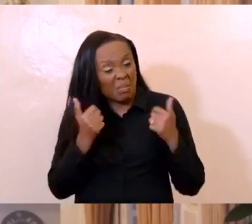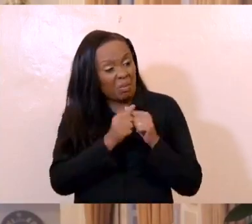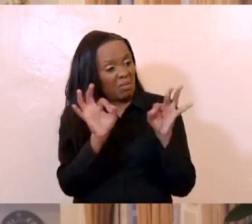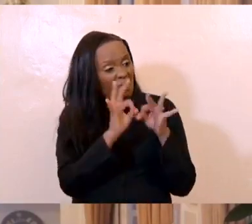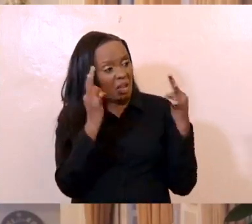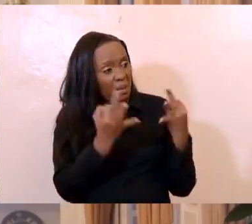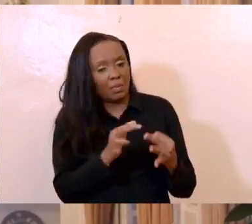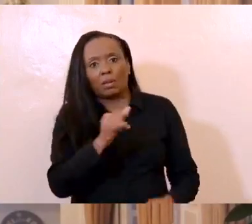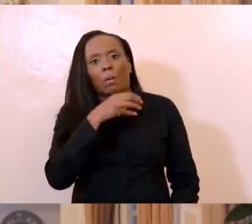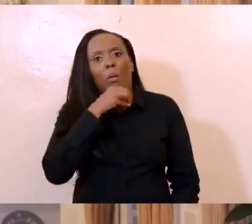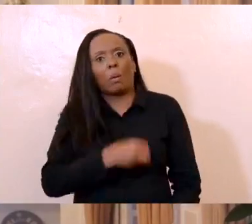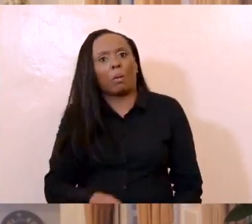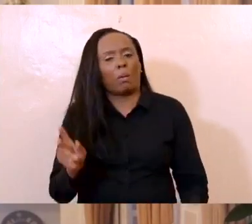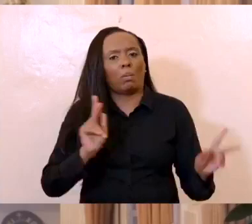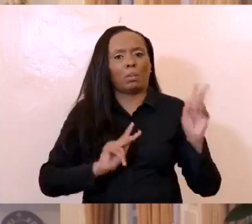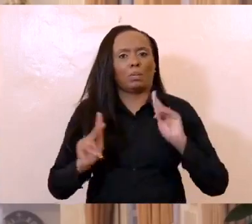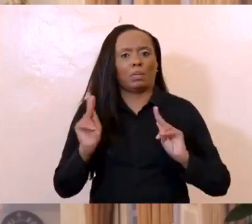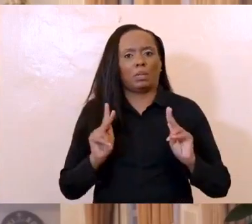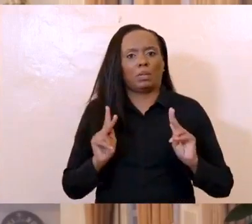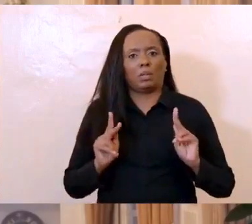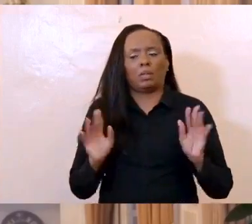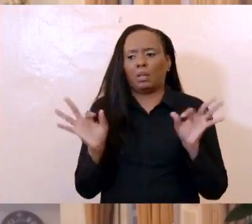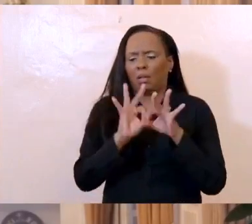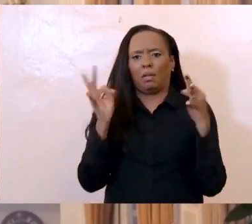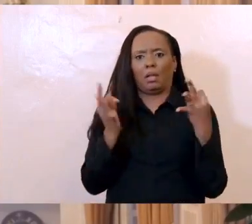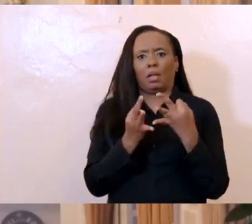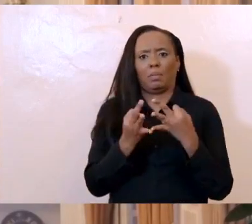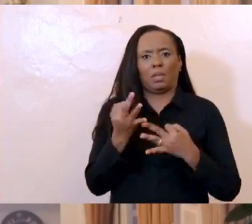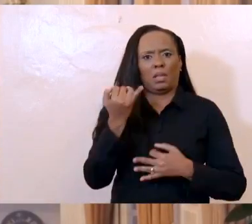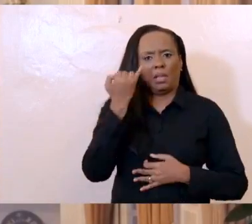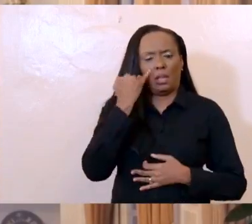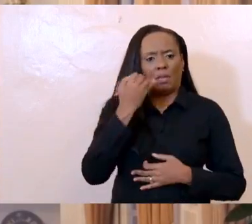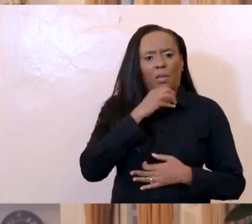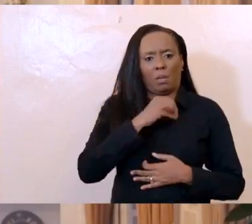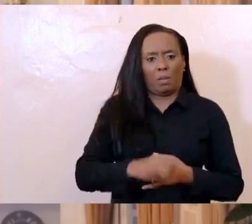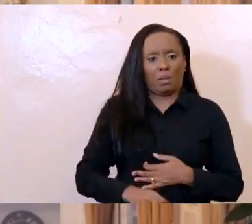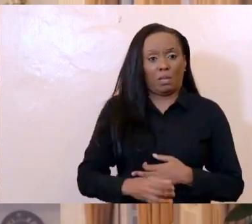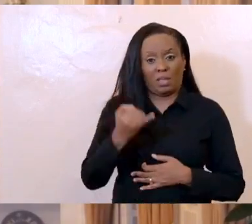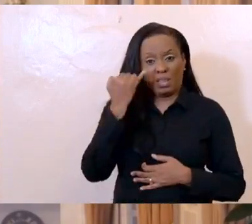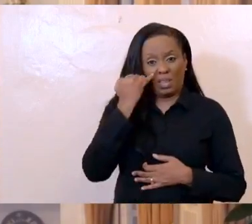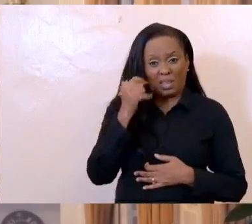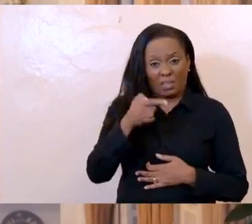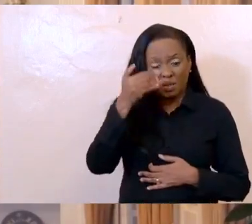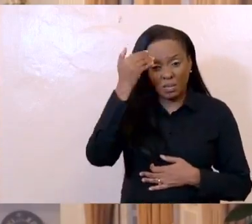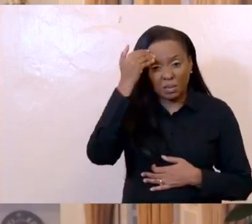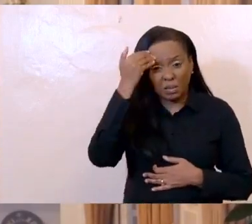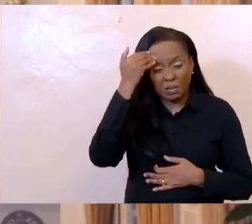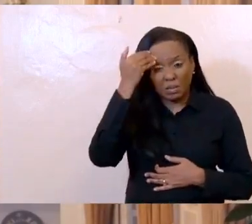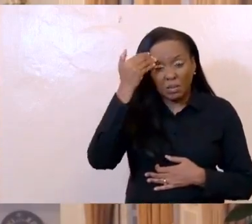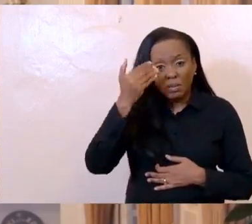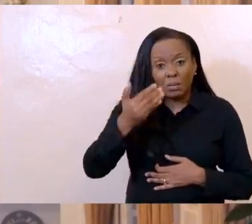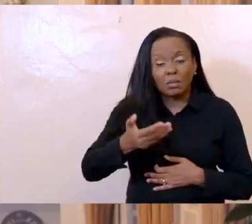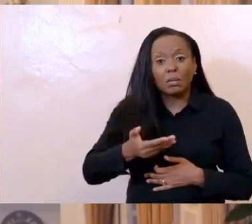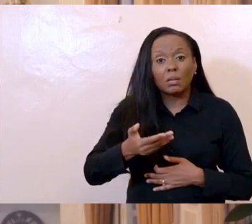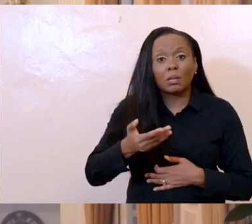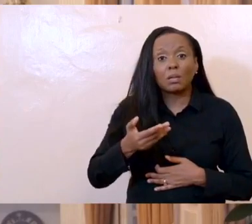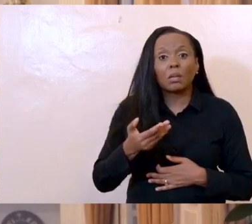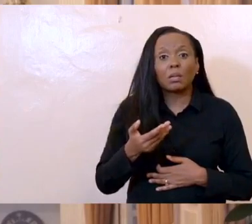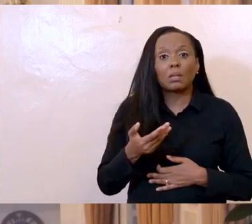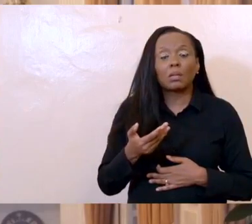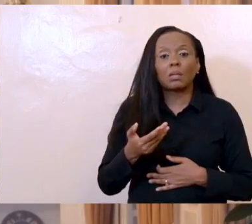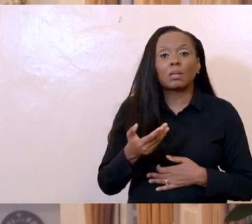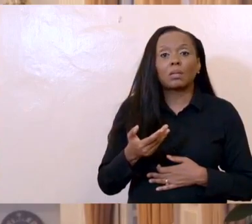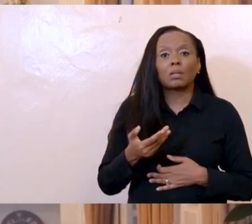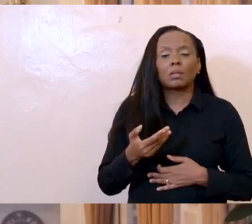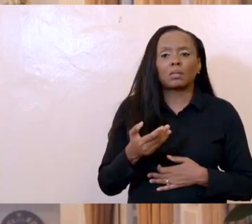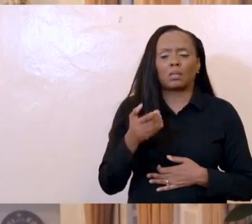are elderly, but family members in general. If you know that you have been exposed because of